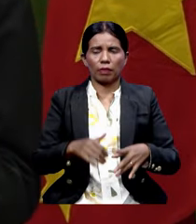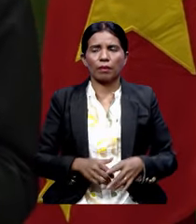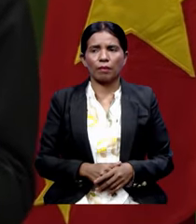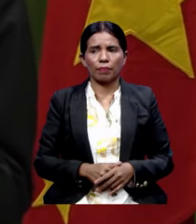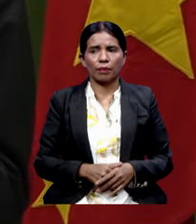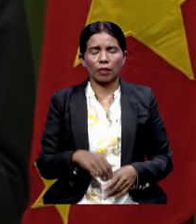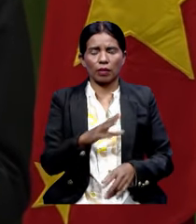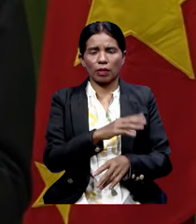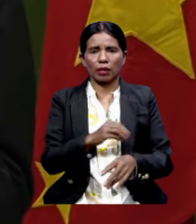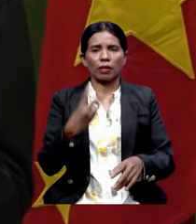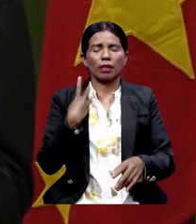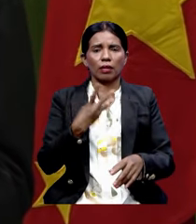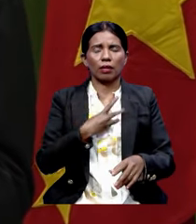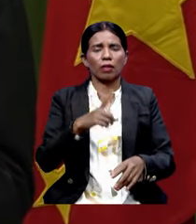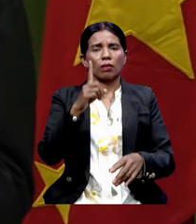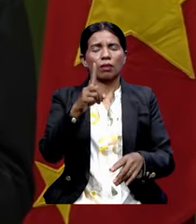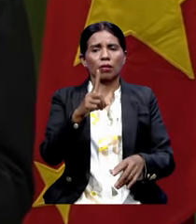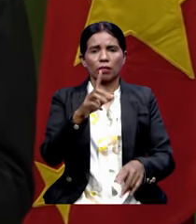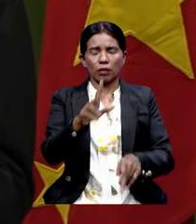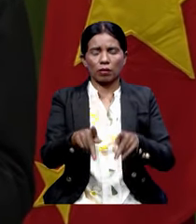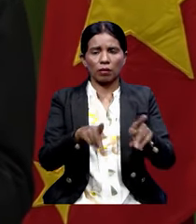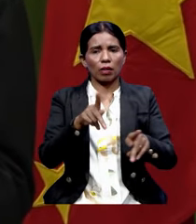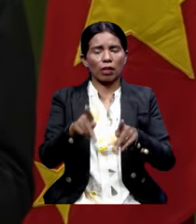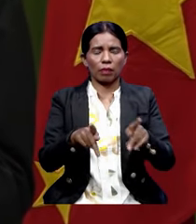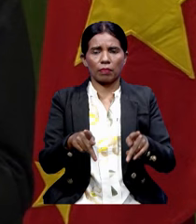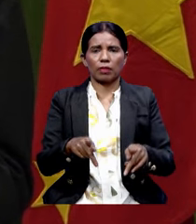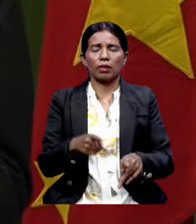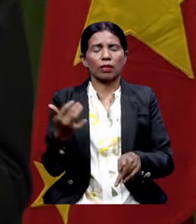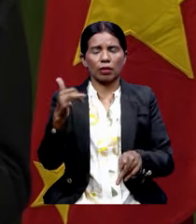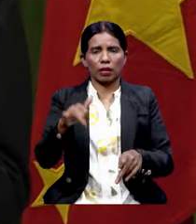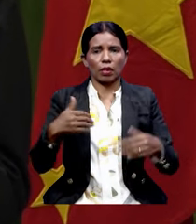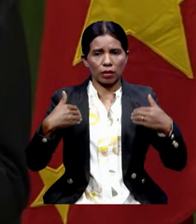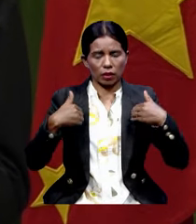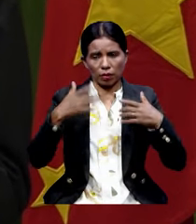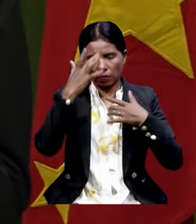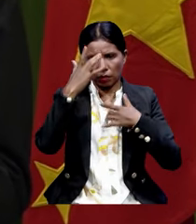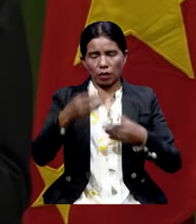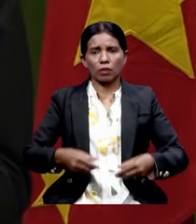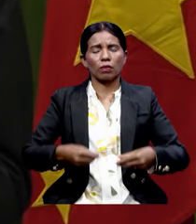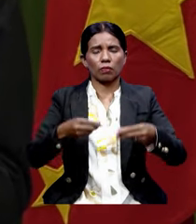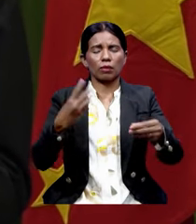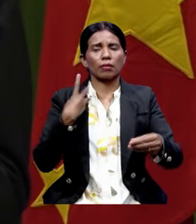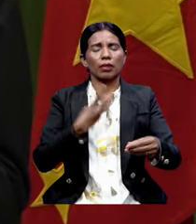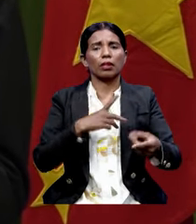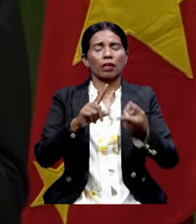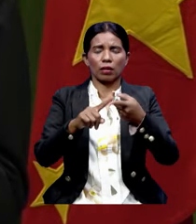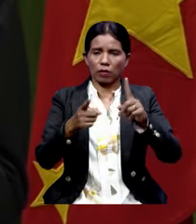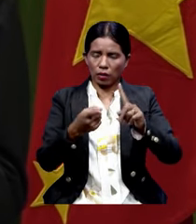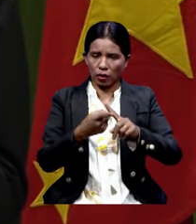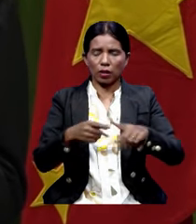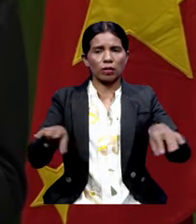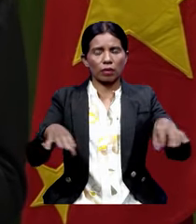Southeast Asia is one of the vulnerable regions. To express our friendship and in